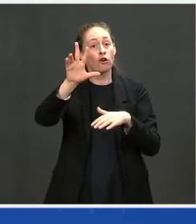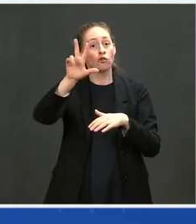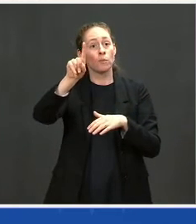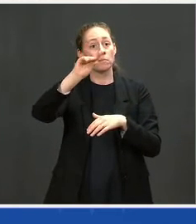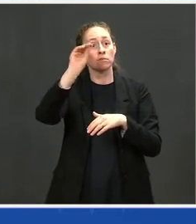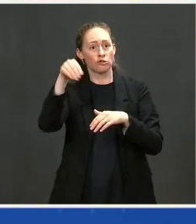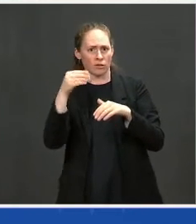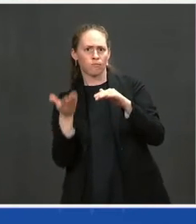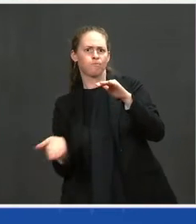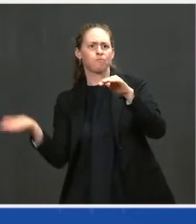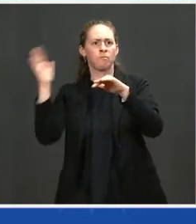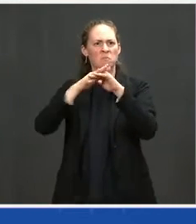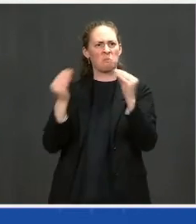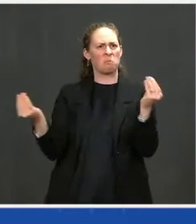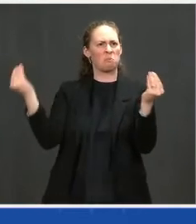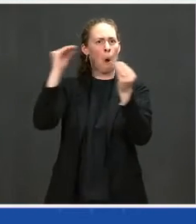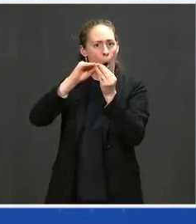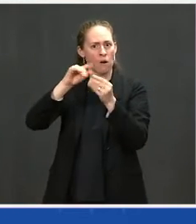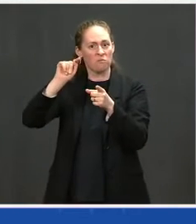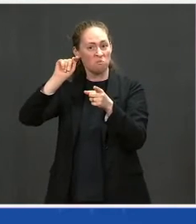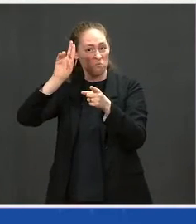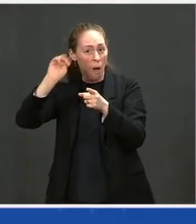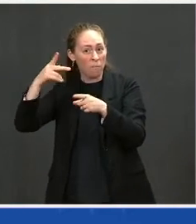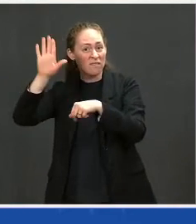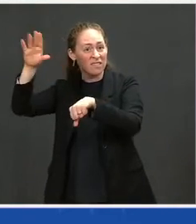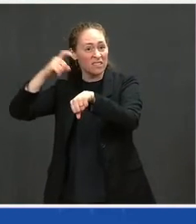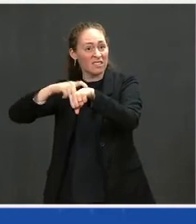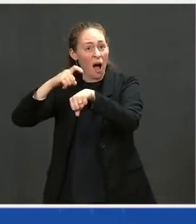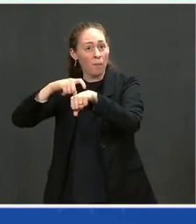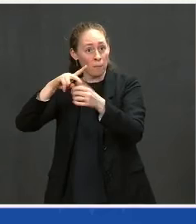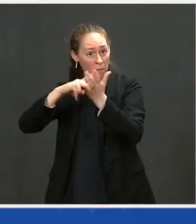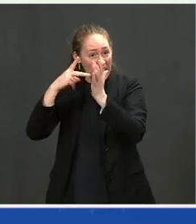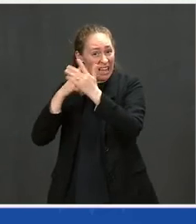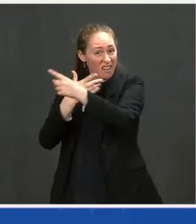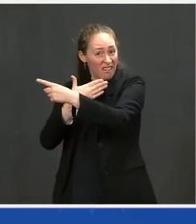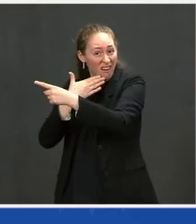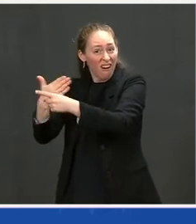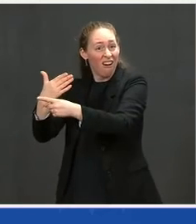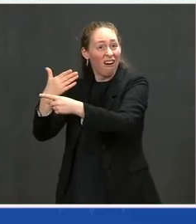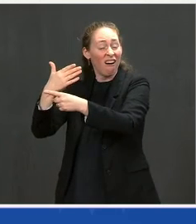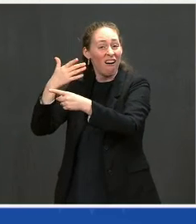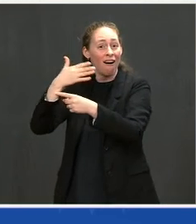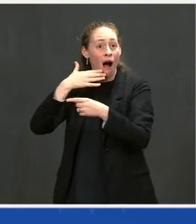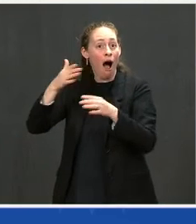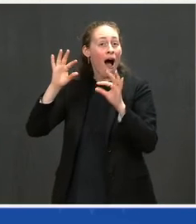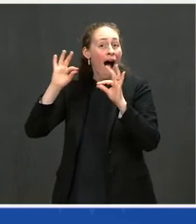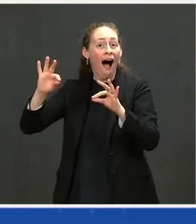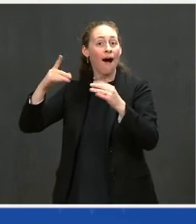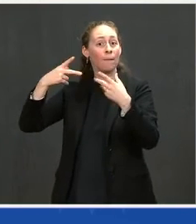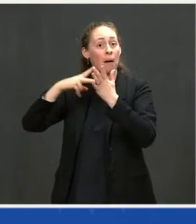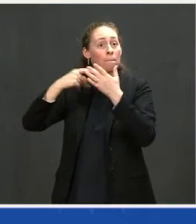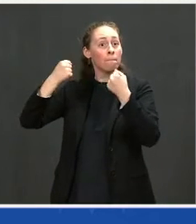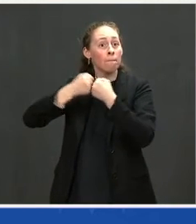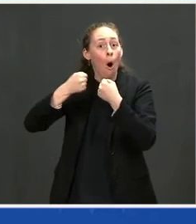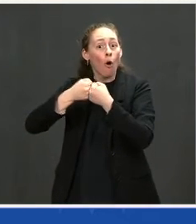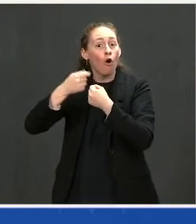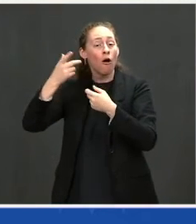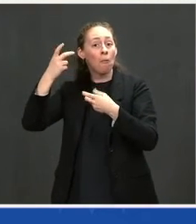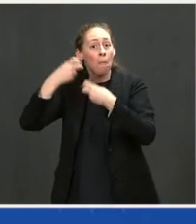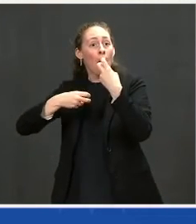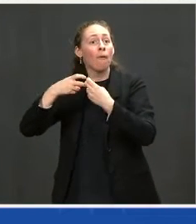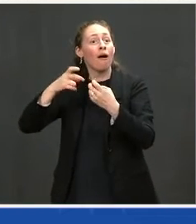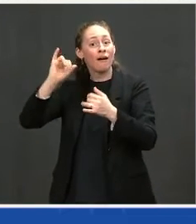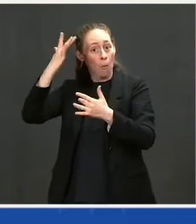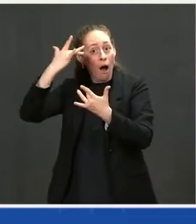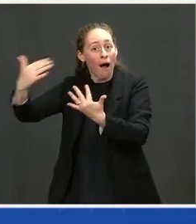guy and he was doing good things at the border? That's not the reason they're coming. The reason they're coming is that